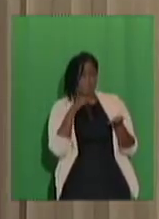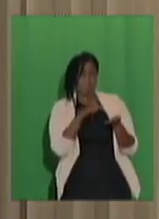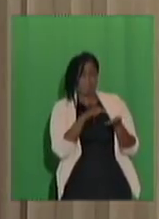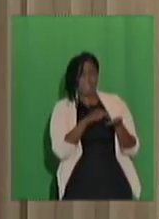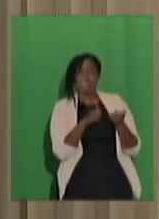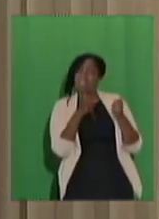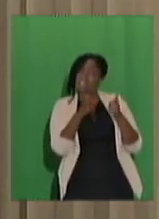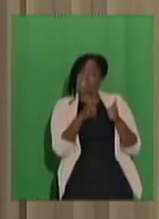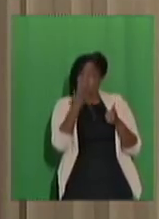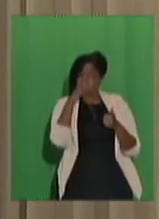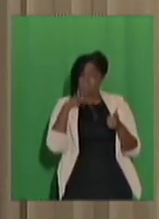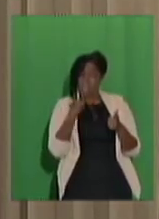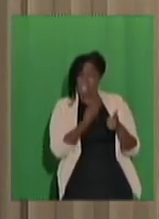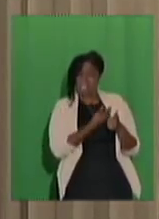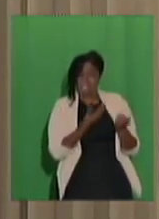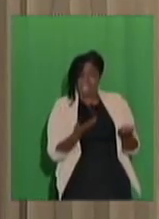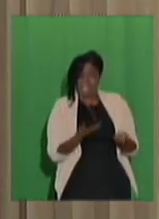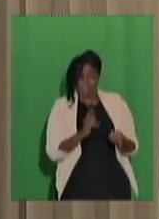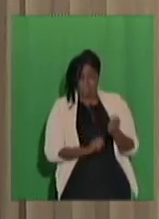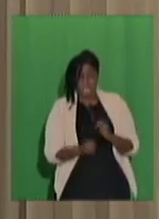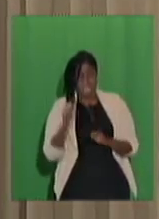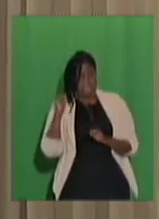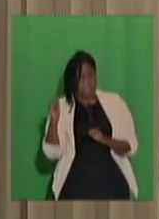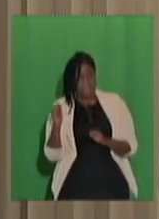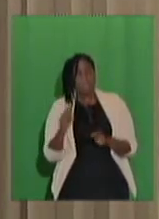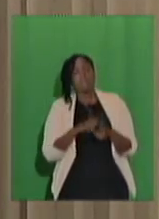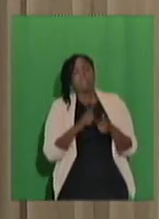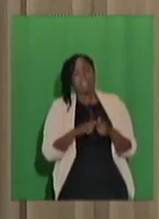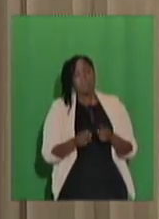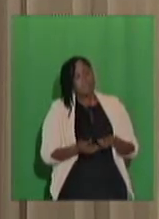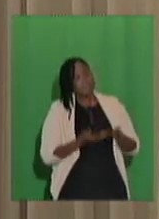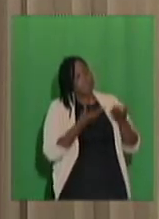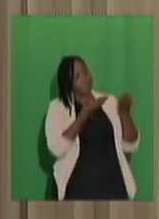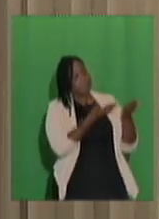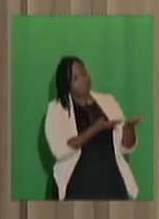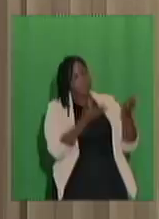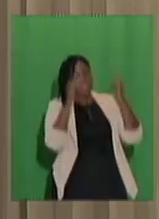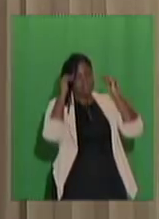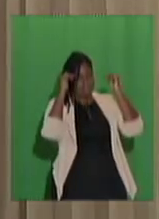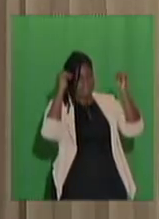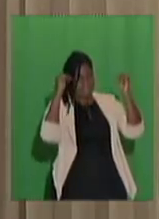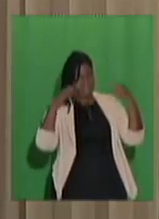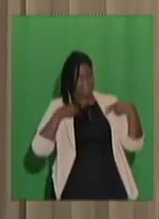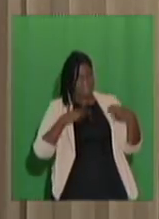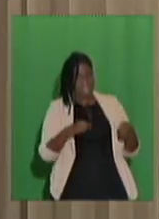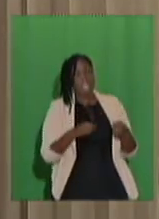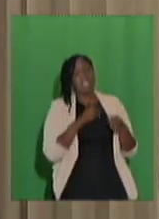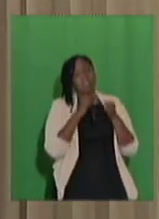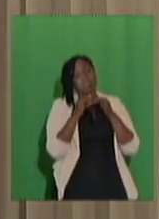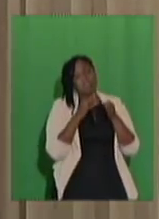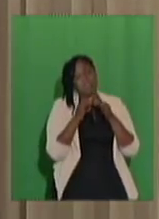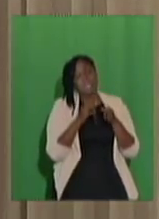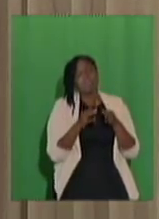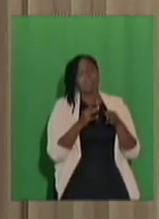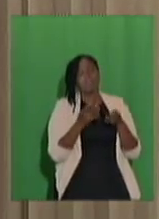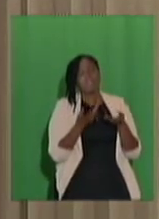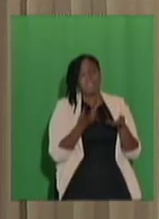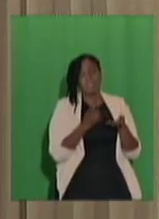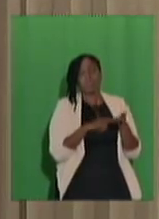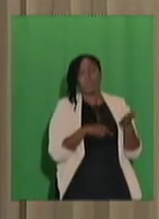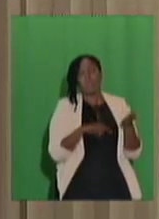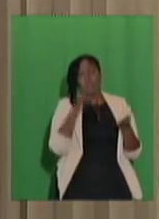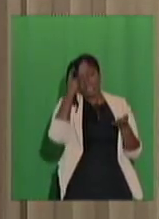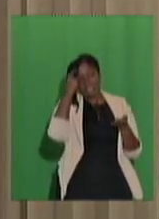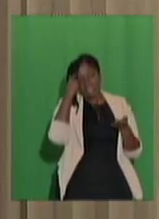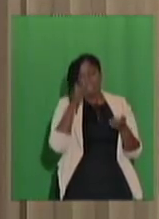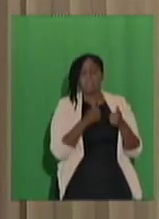for our patient group, and then we'll make a recommendation to the minister in terms of the ethics of the study, which happens with any study that we have to do